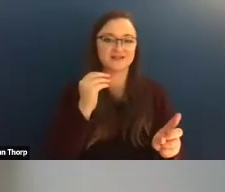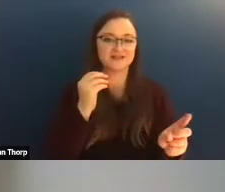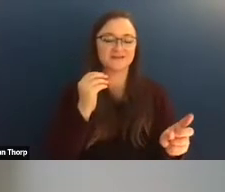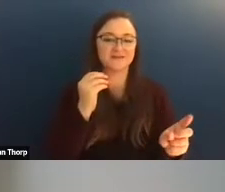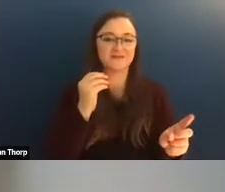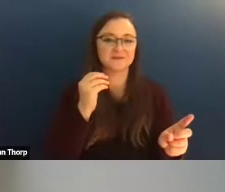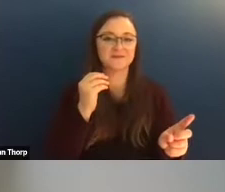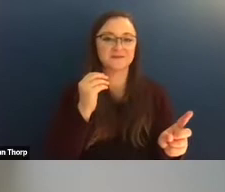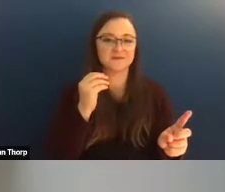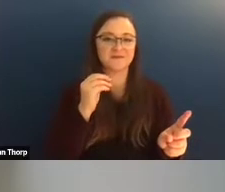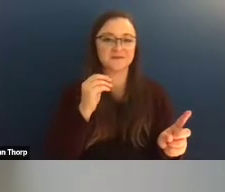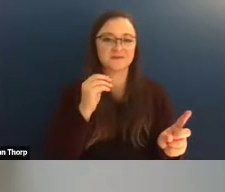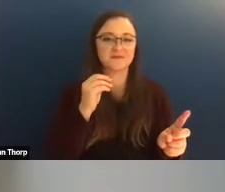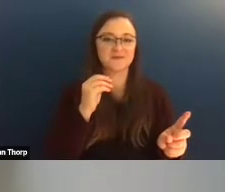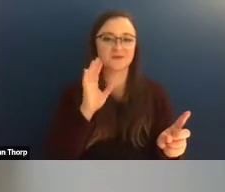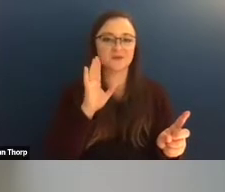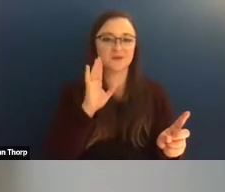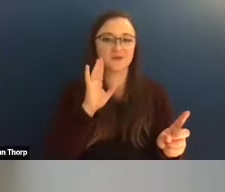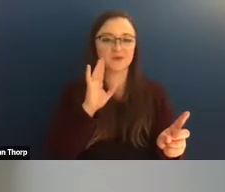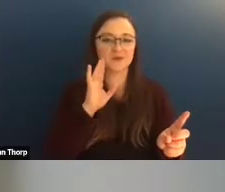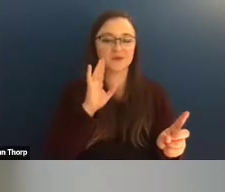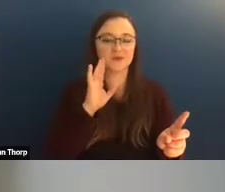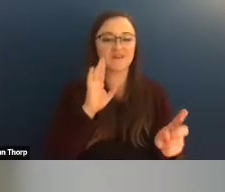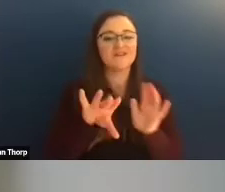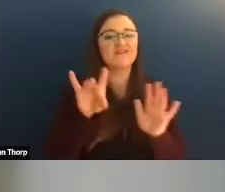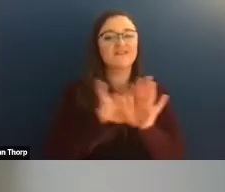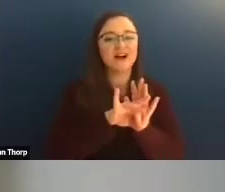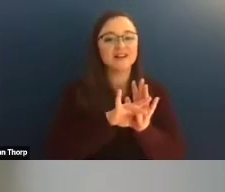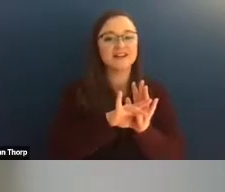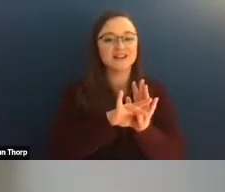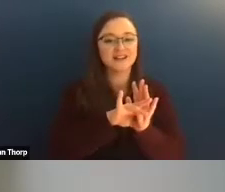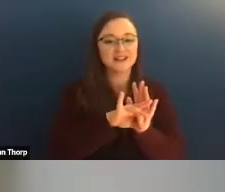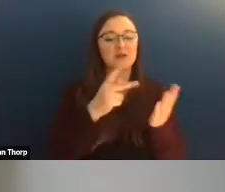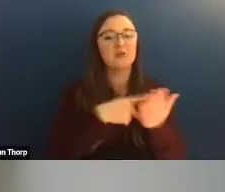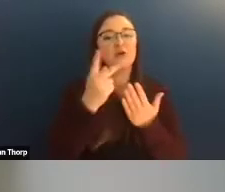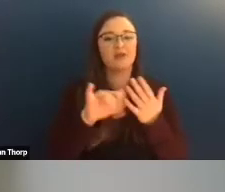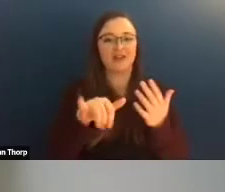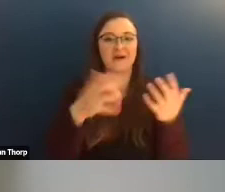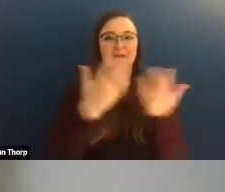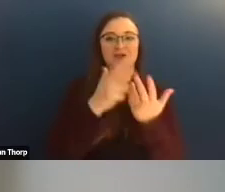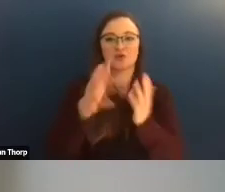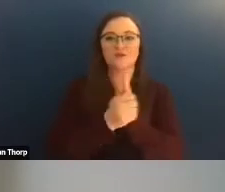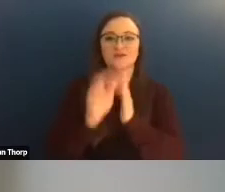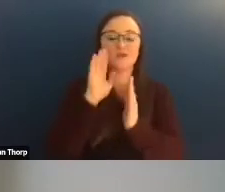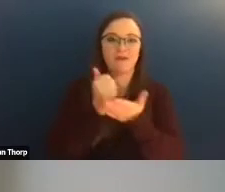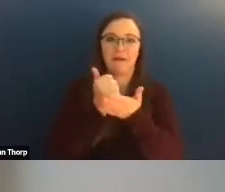your particular skill sets are will help you inform the path. For instance,